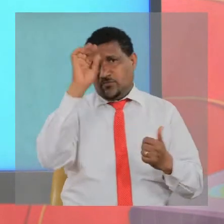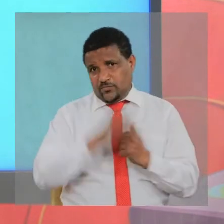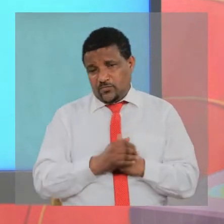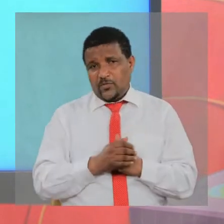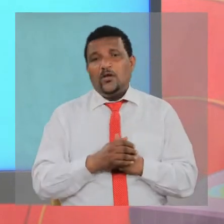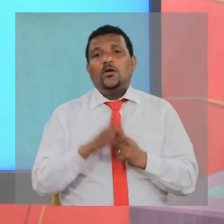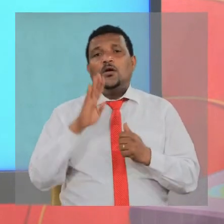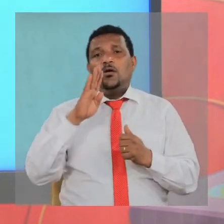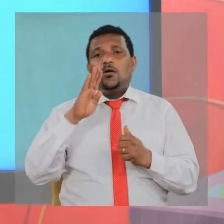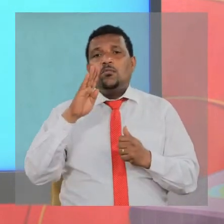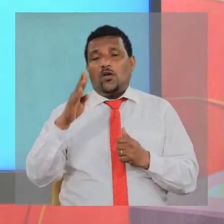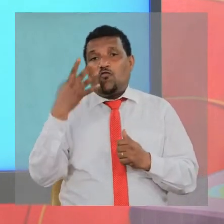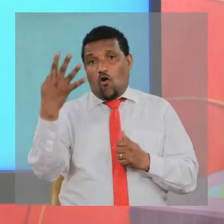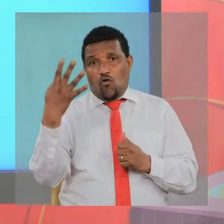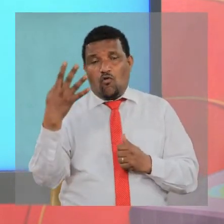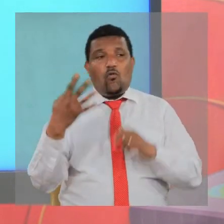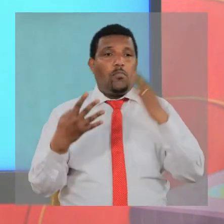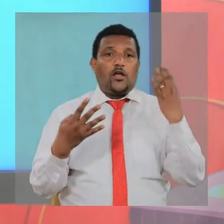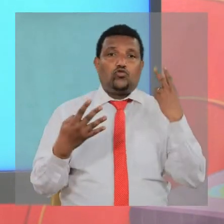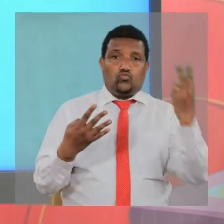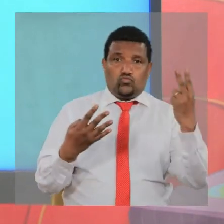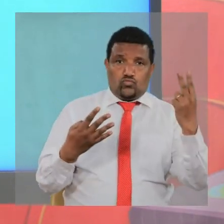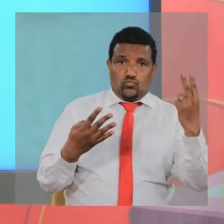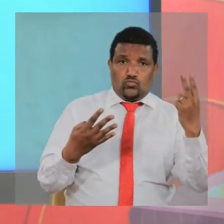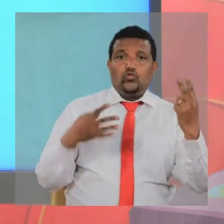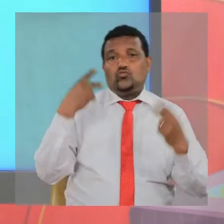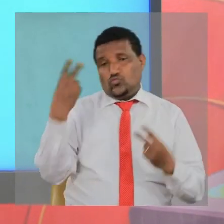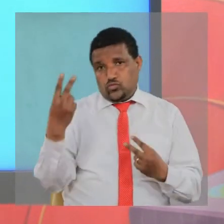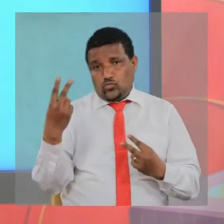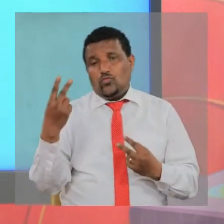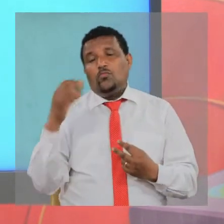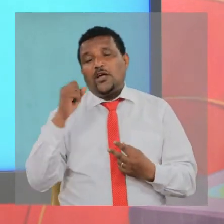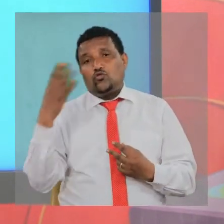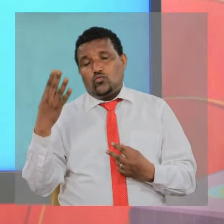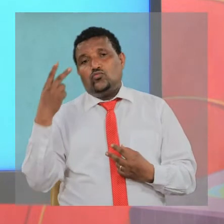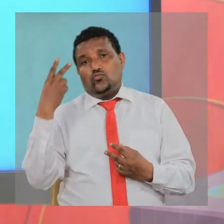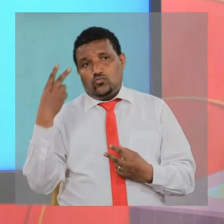and by 4 by 2, 2 by 2,